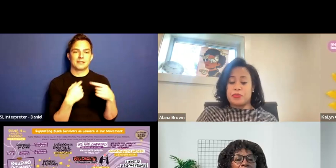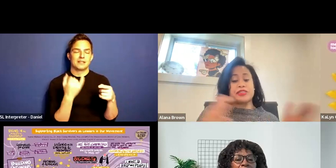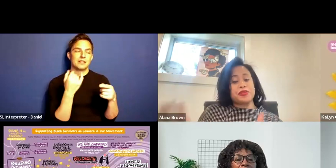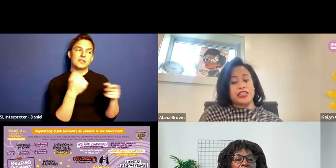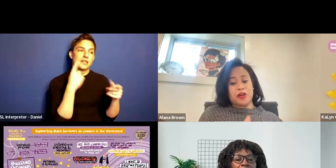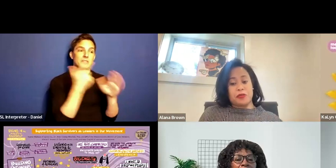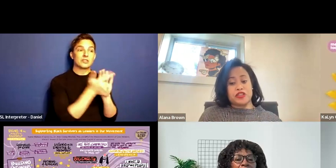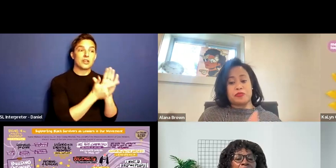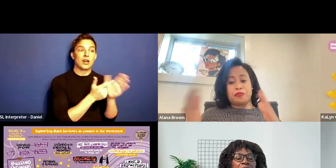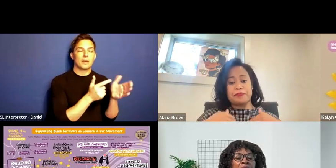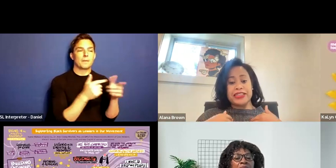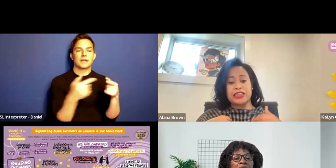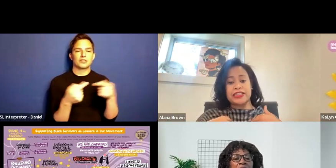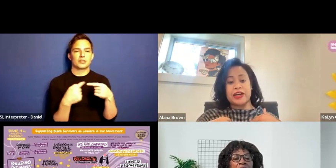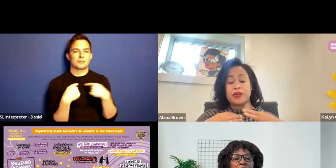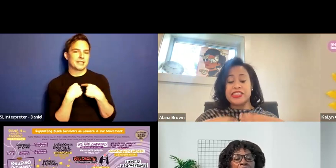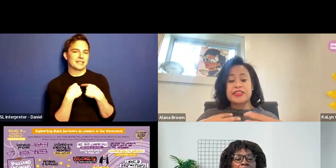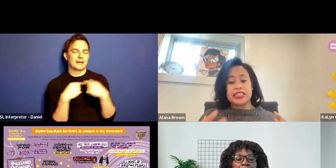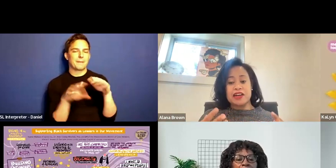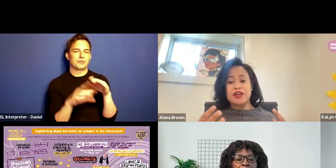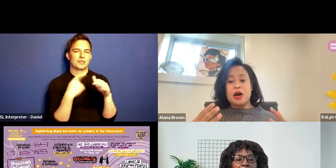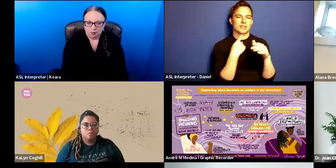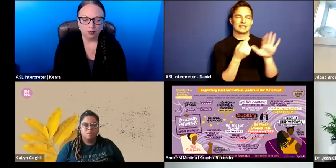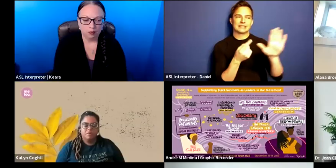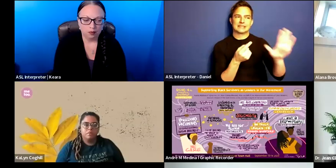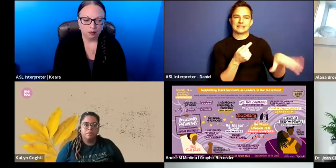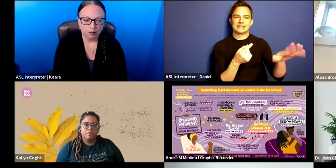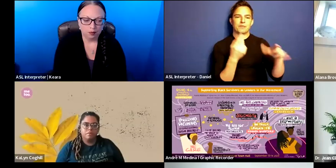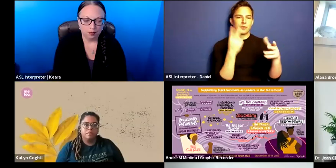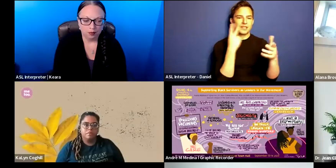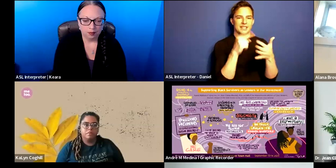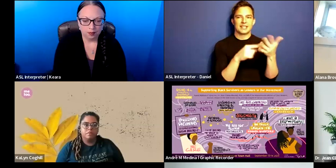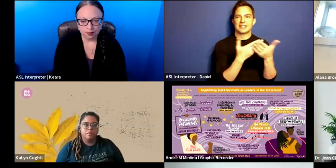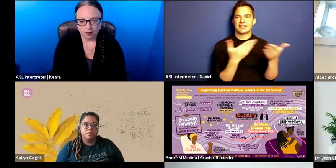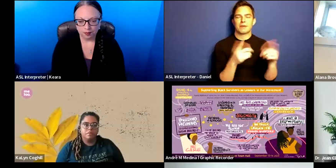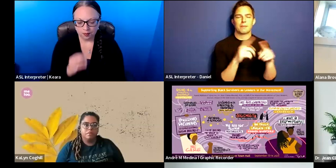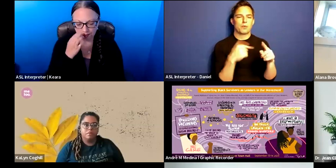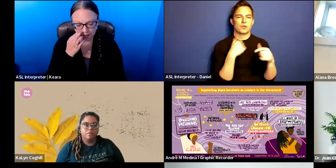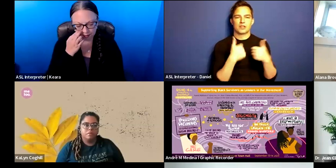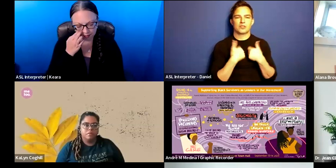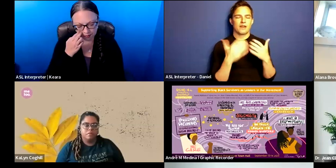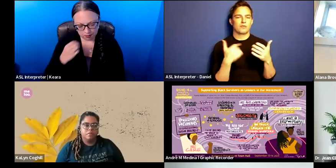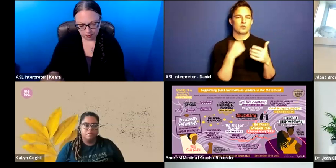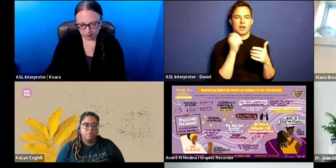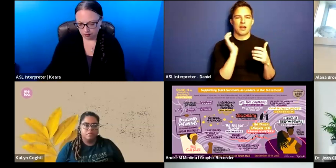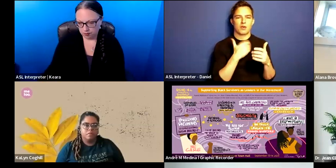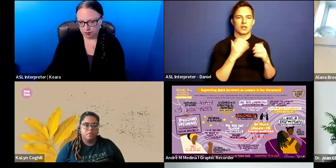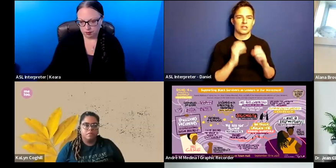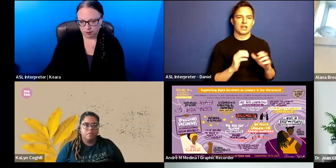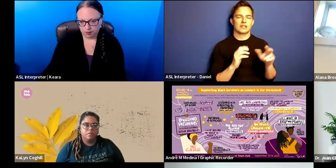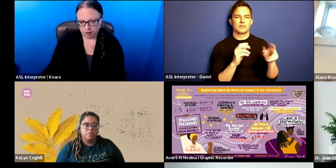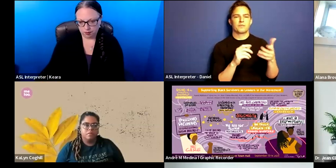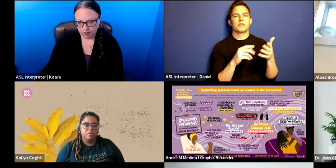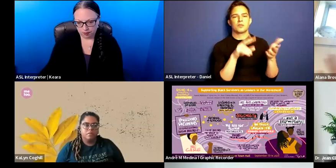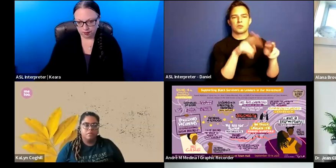me, it's not helping me. It's permanent. So we're basically like saying, we see this stuff, but we're not, survivors. We're not our clients. So let's put the survivors' voices